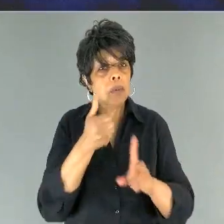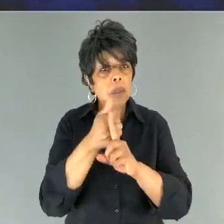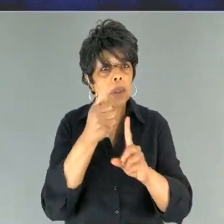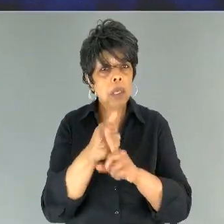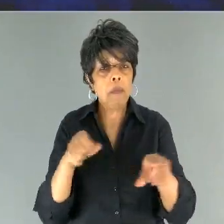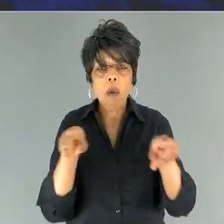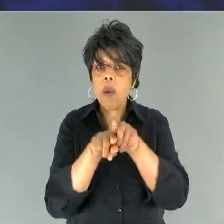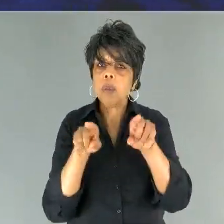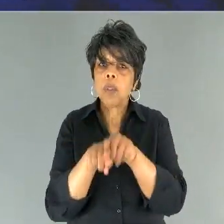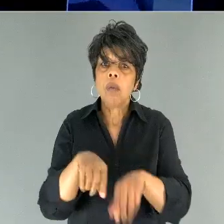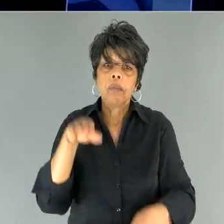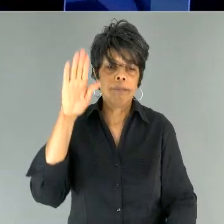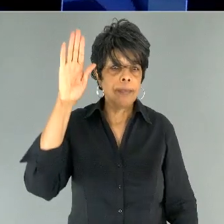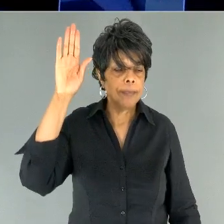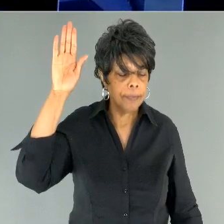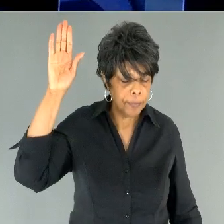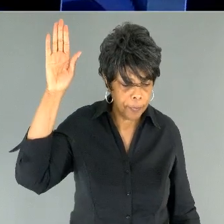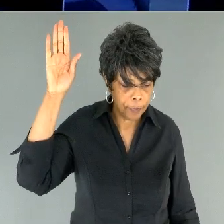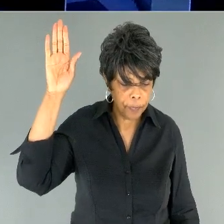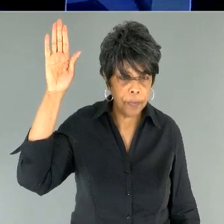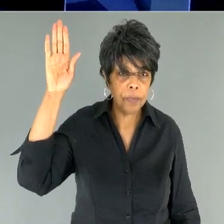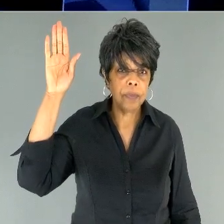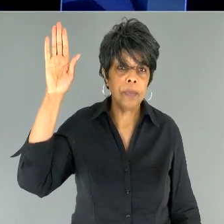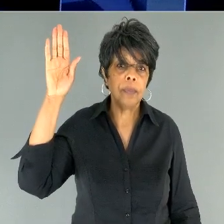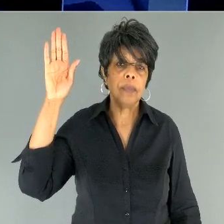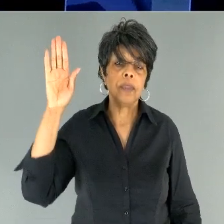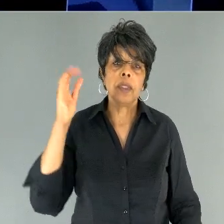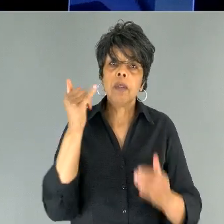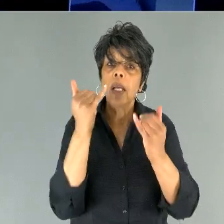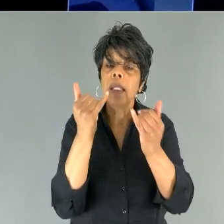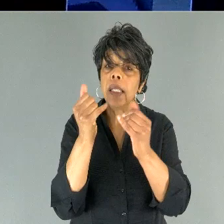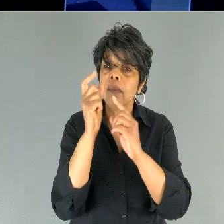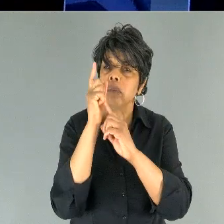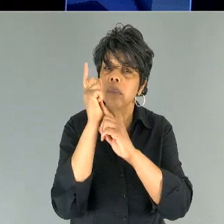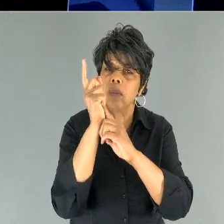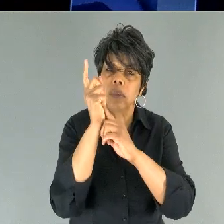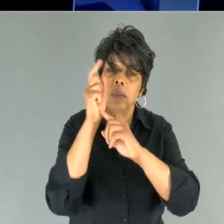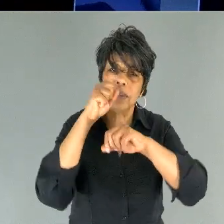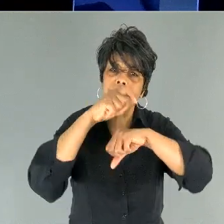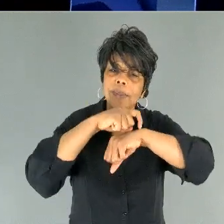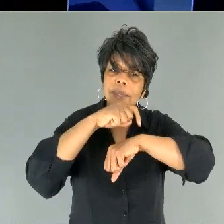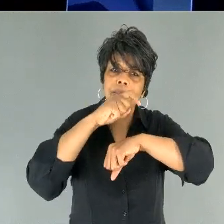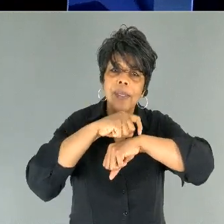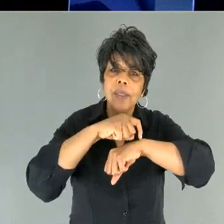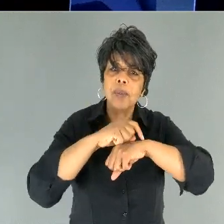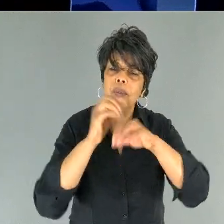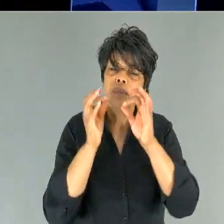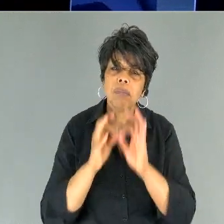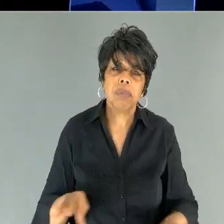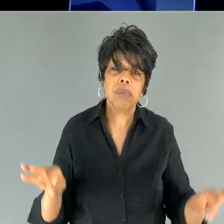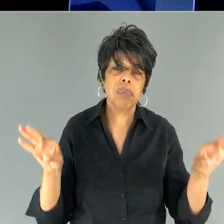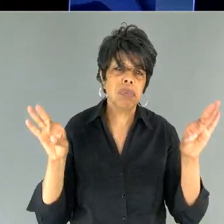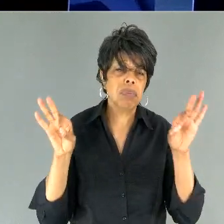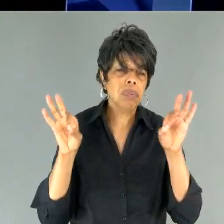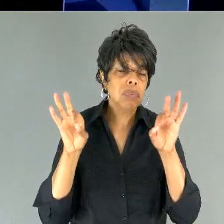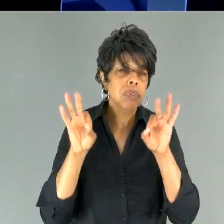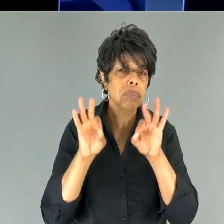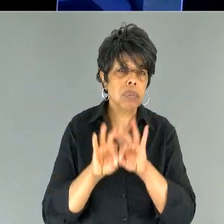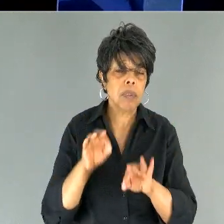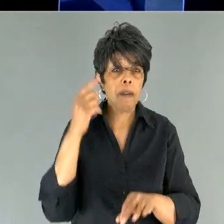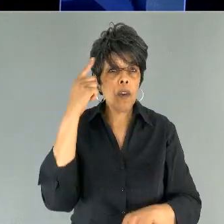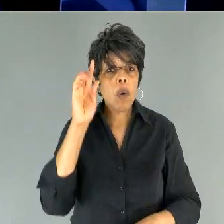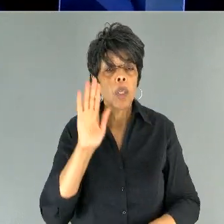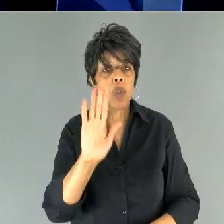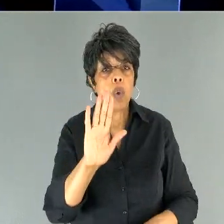This moment is so vitally important for your future, for your children's future, for